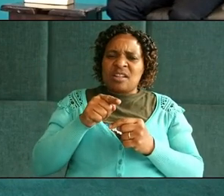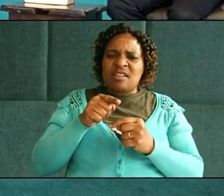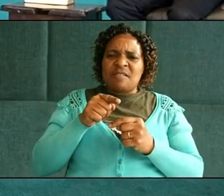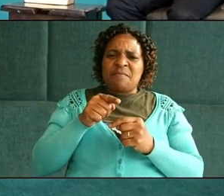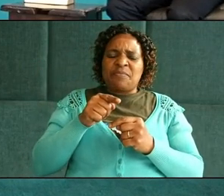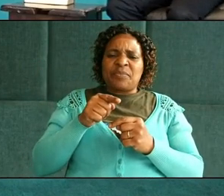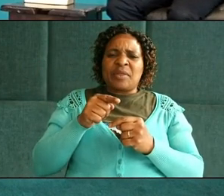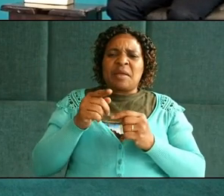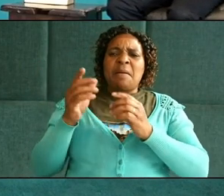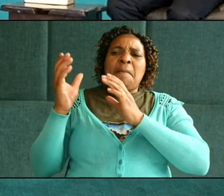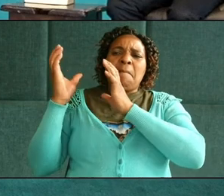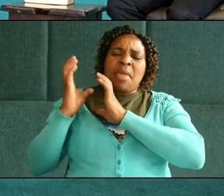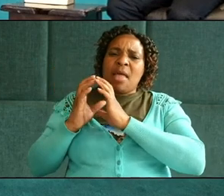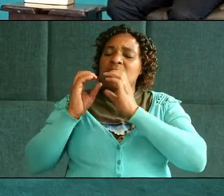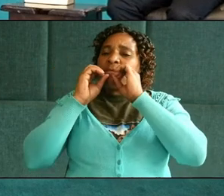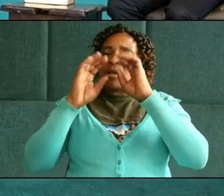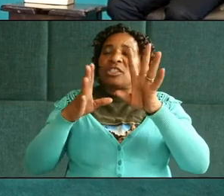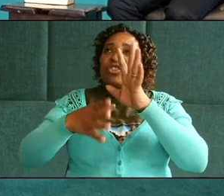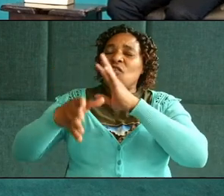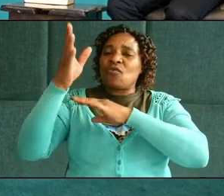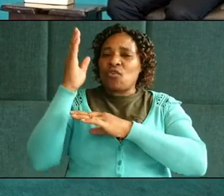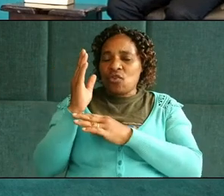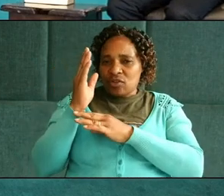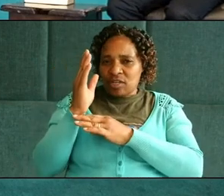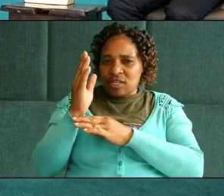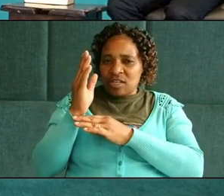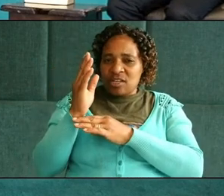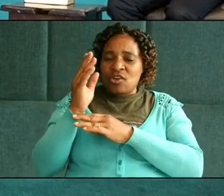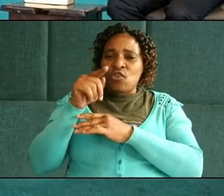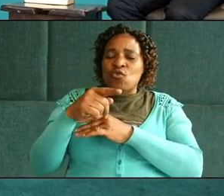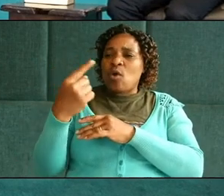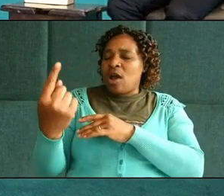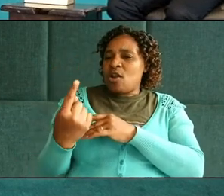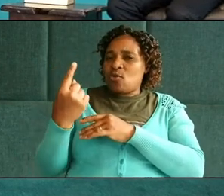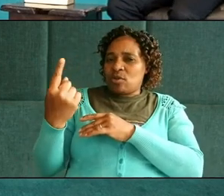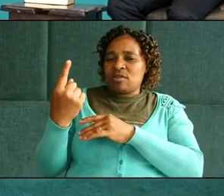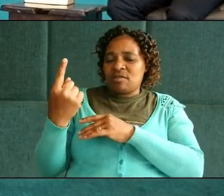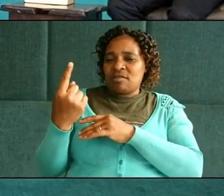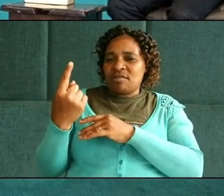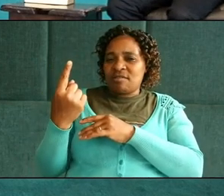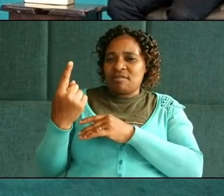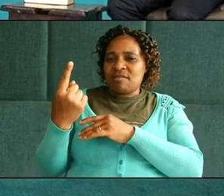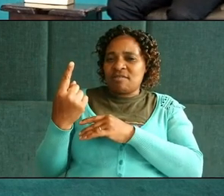it doesn't bear the blessing of God, and therefore you're all alone.